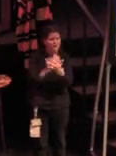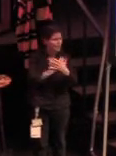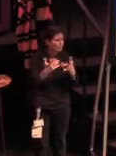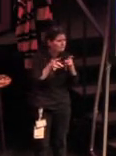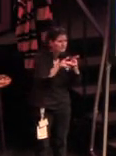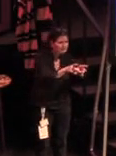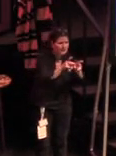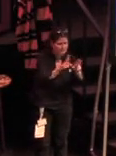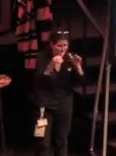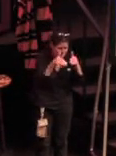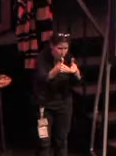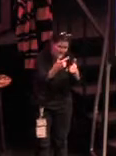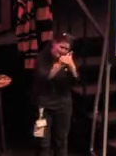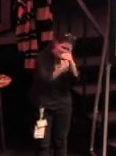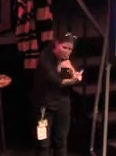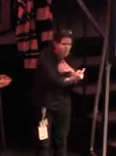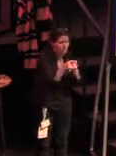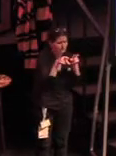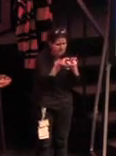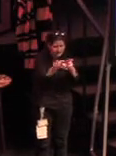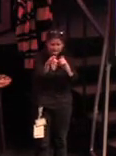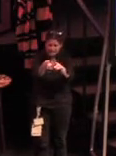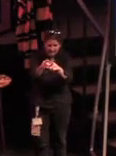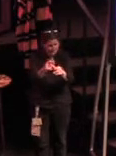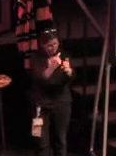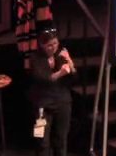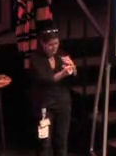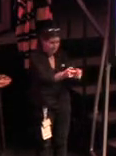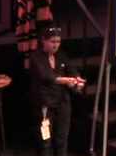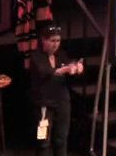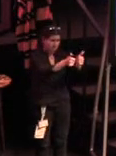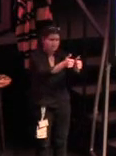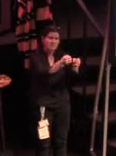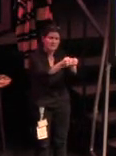do. They focus on the individual and they say, it's okay if you're being me, we'll